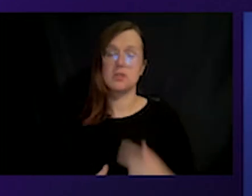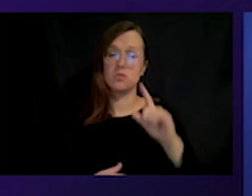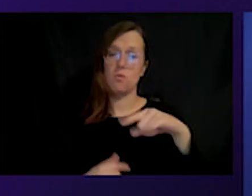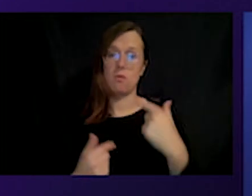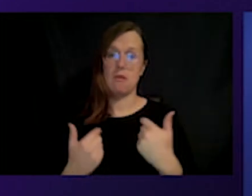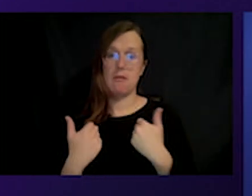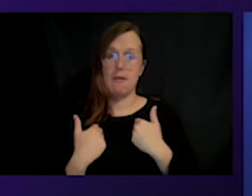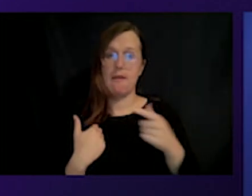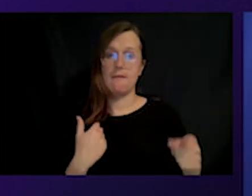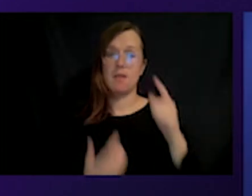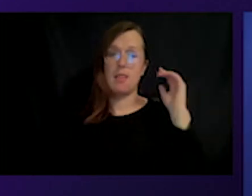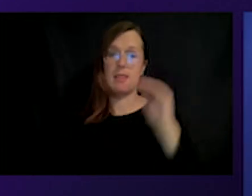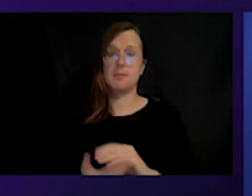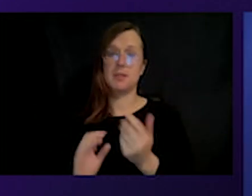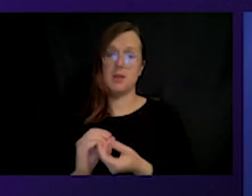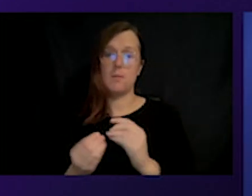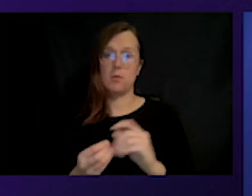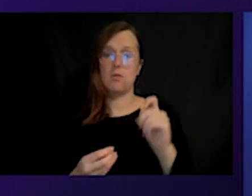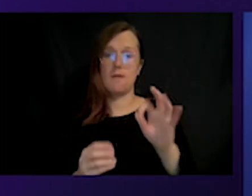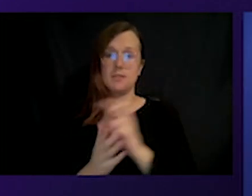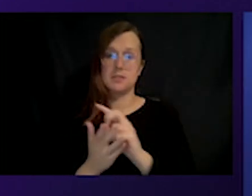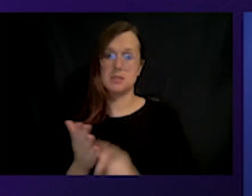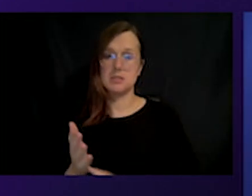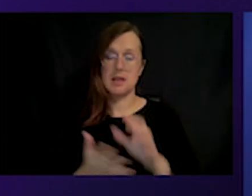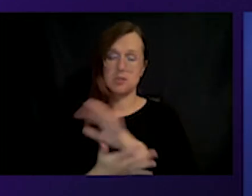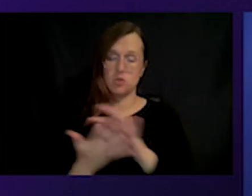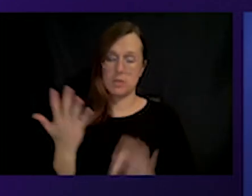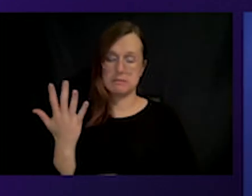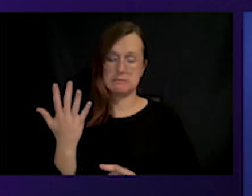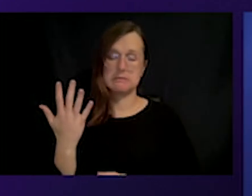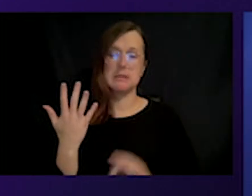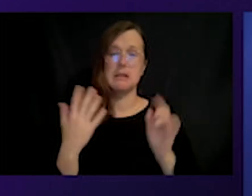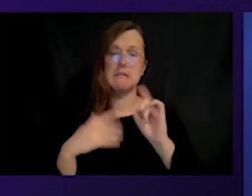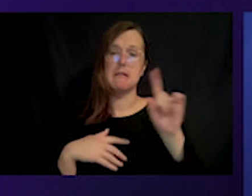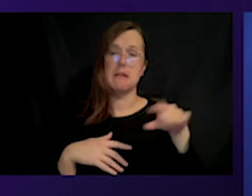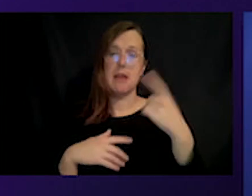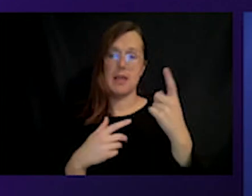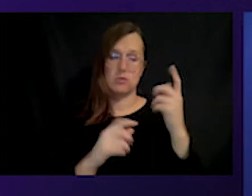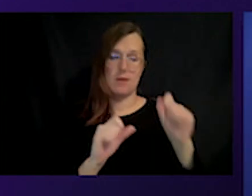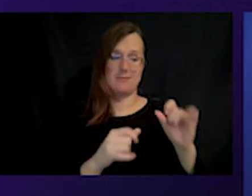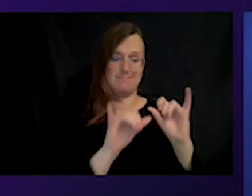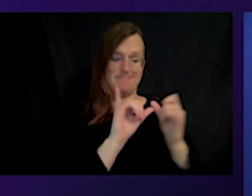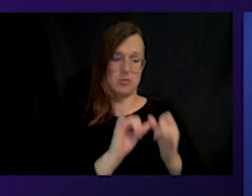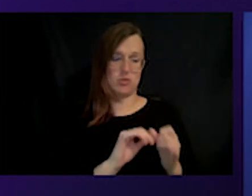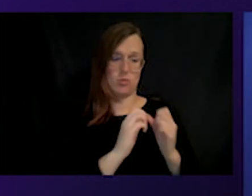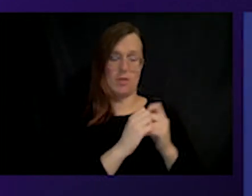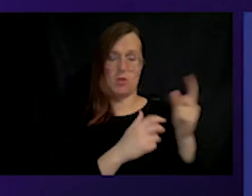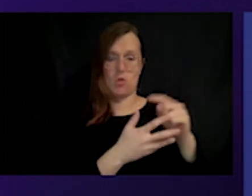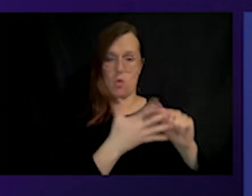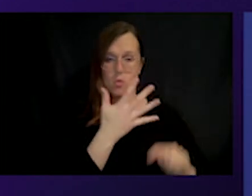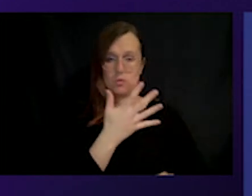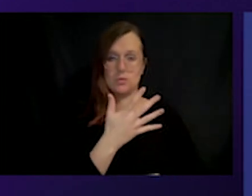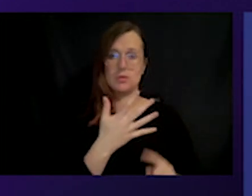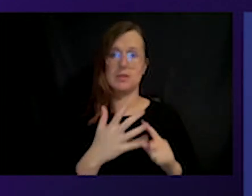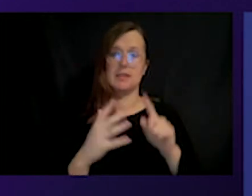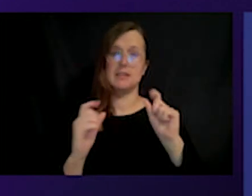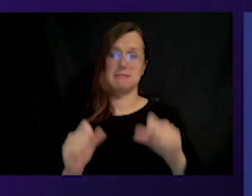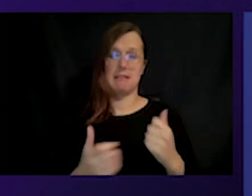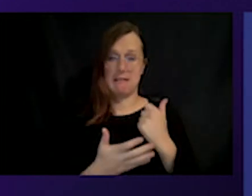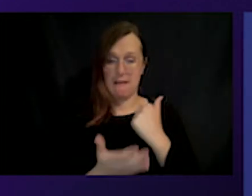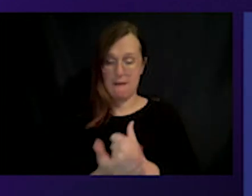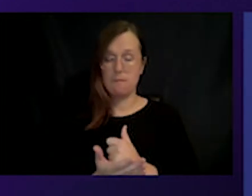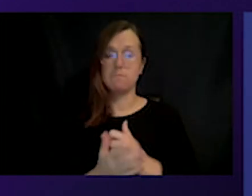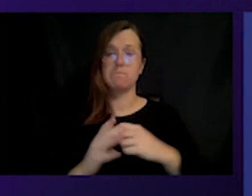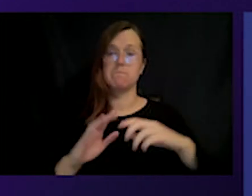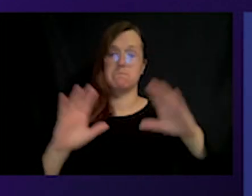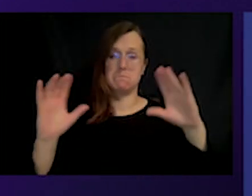limited number of design choices and only run simulation on those ones. This dramatically can help you to reduce